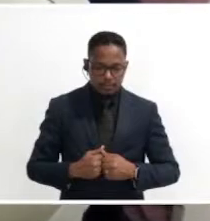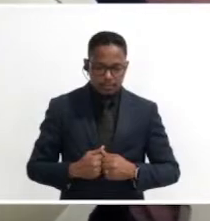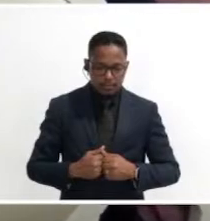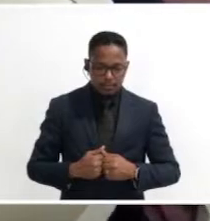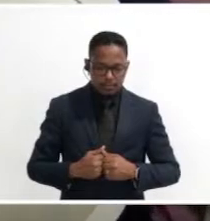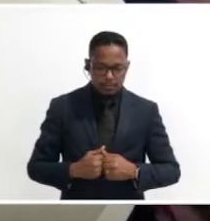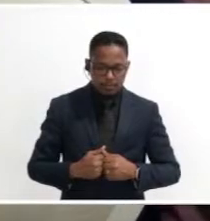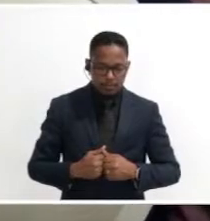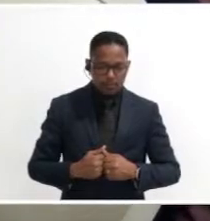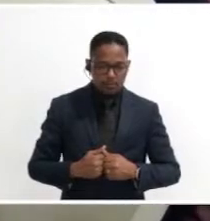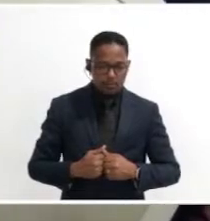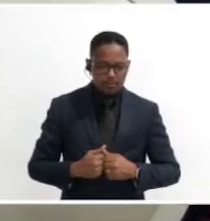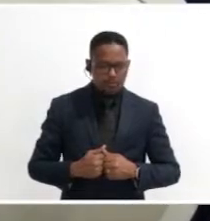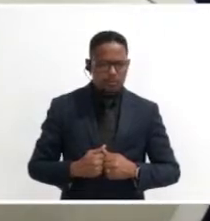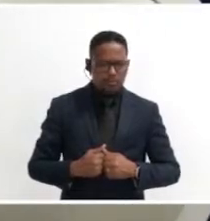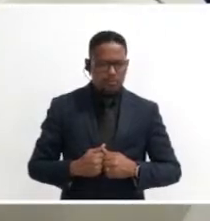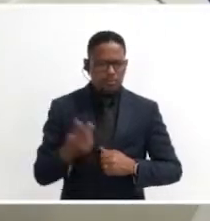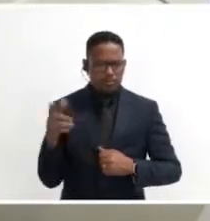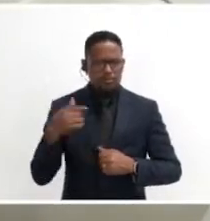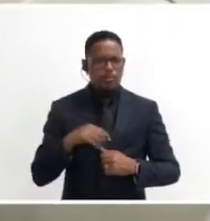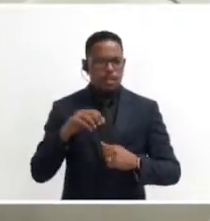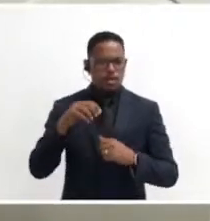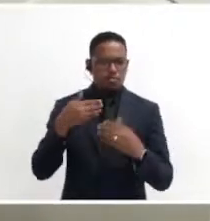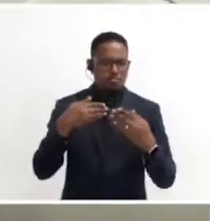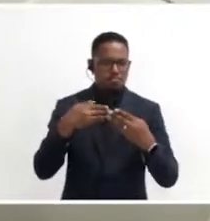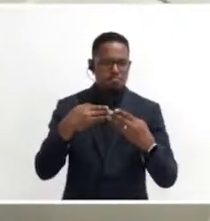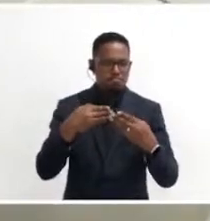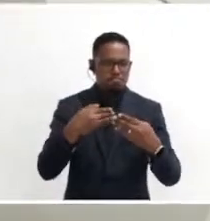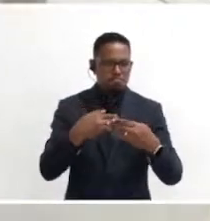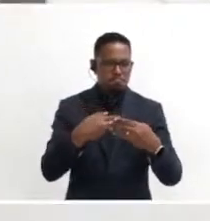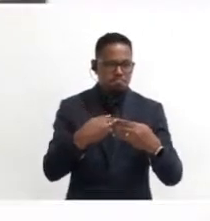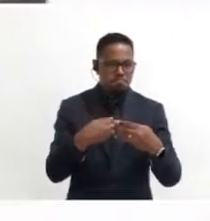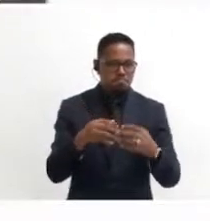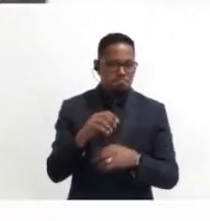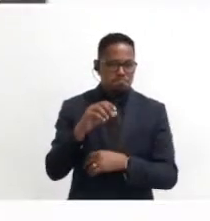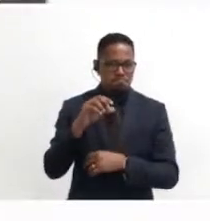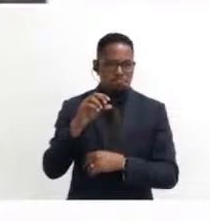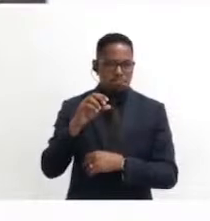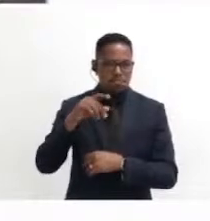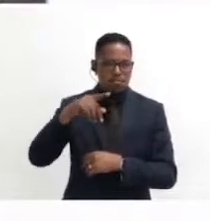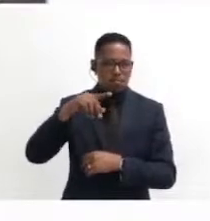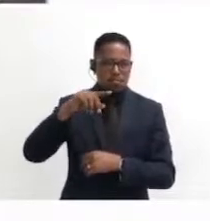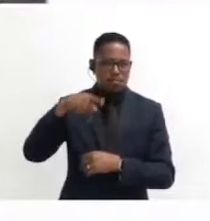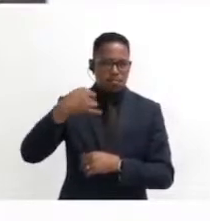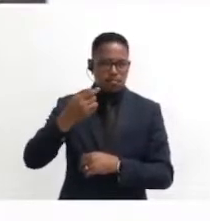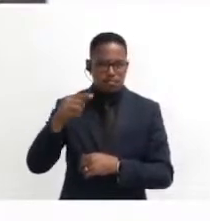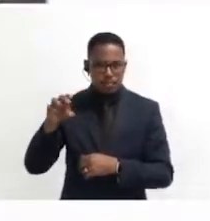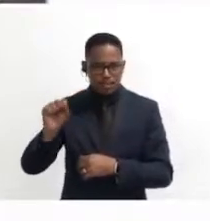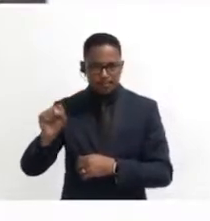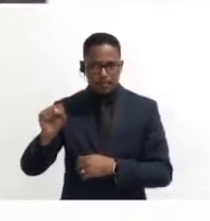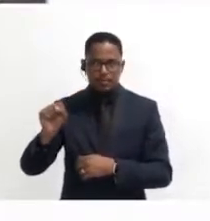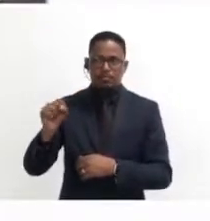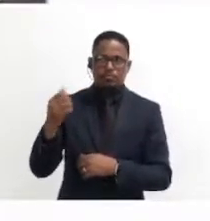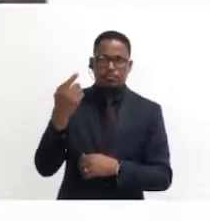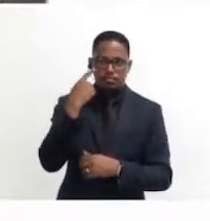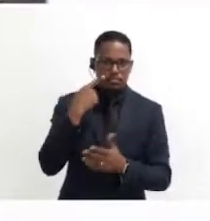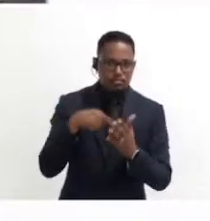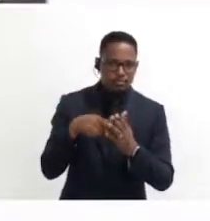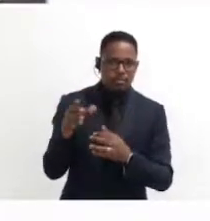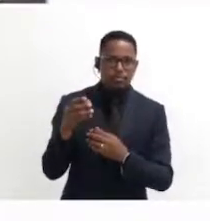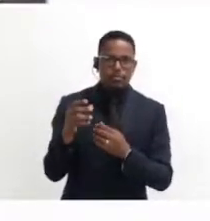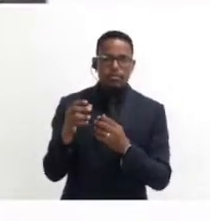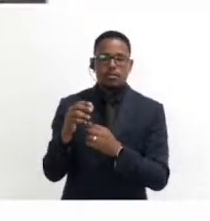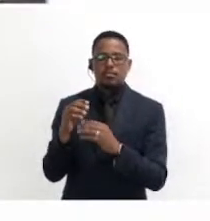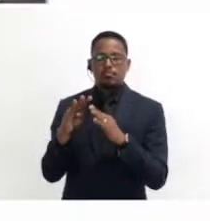of pads on them for wire bonding and for connection to the board. So again, a picture here showing that kind